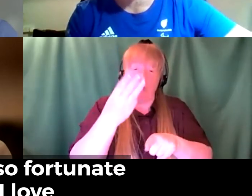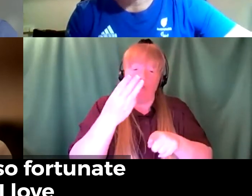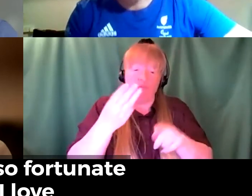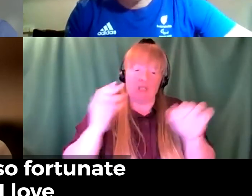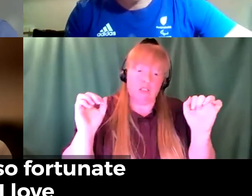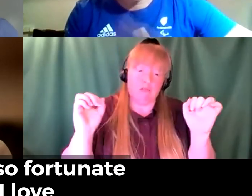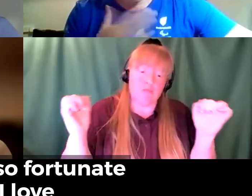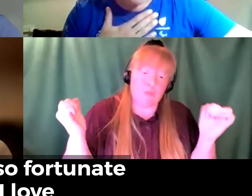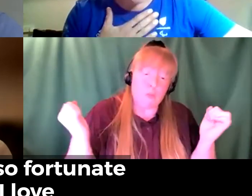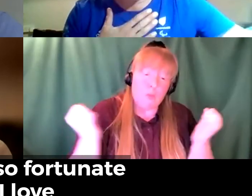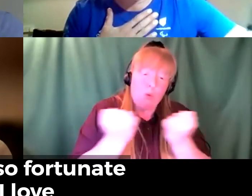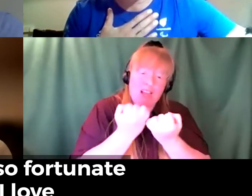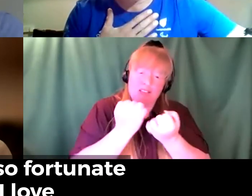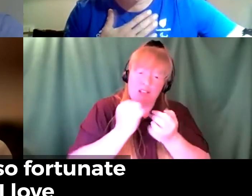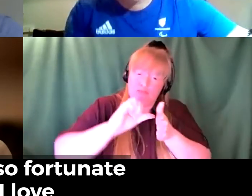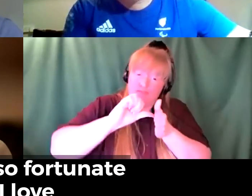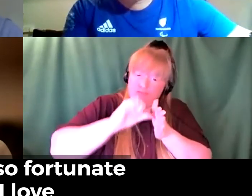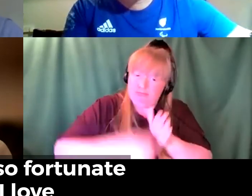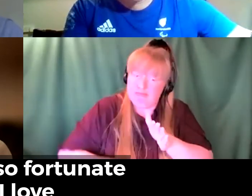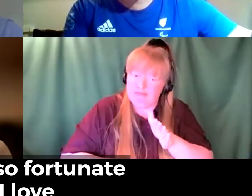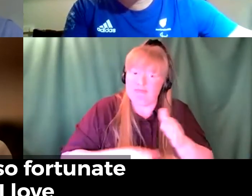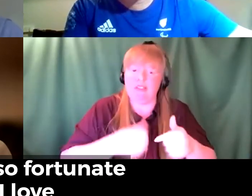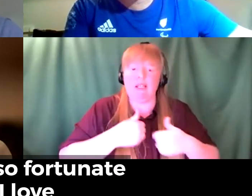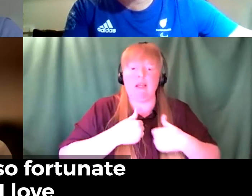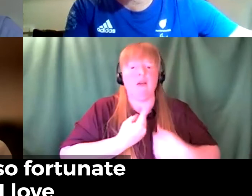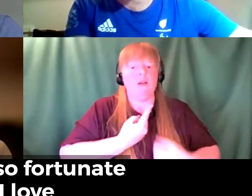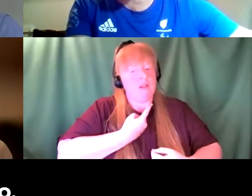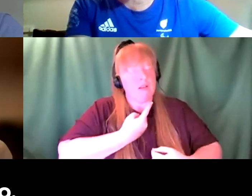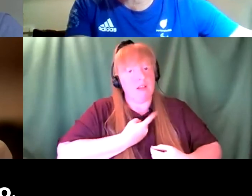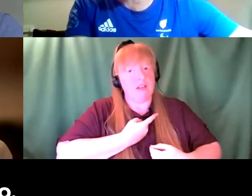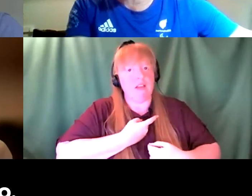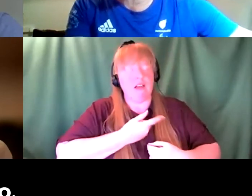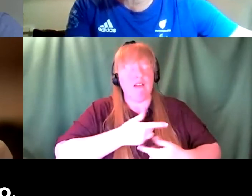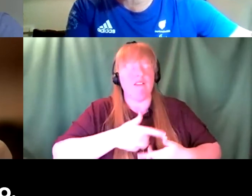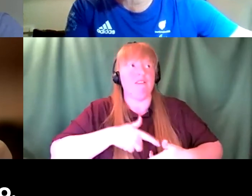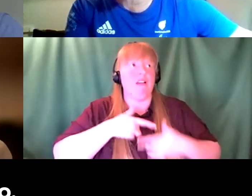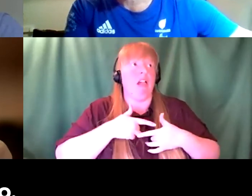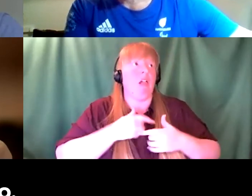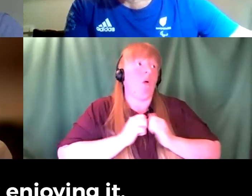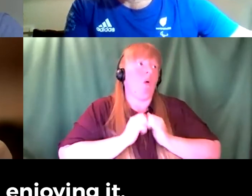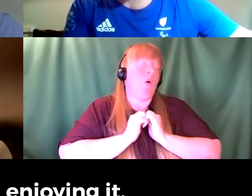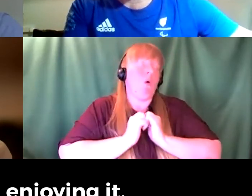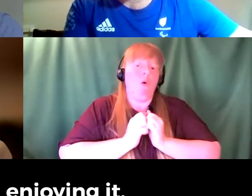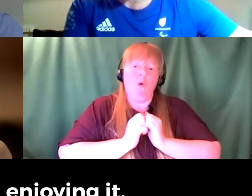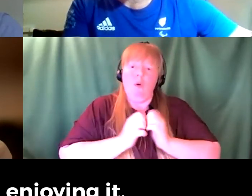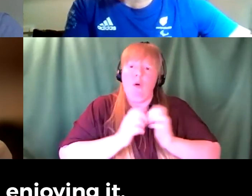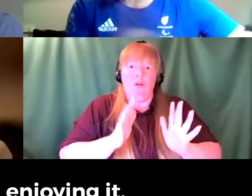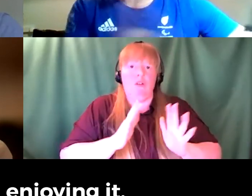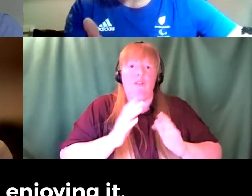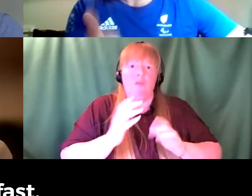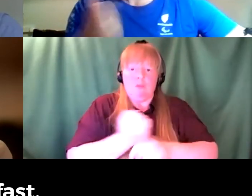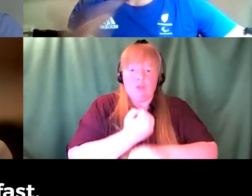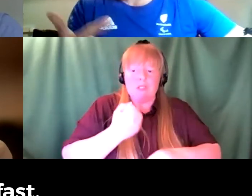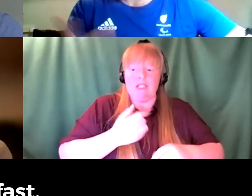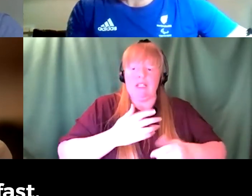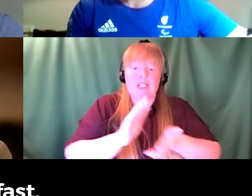But you know, for me, I feel so fortunate to be able to do what I love and to do what I do. You know, at the minute, I'm enjoying